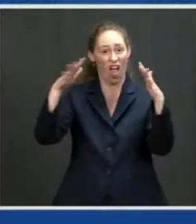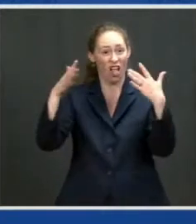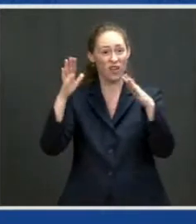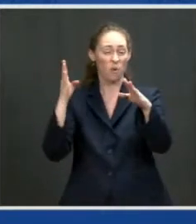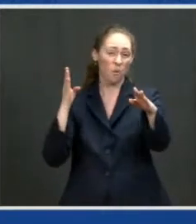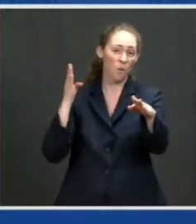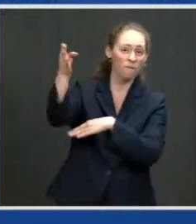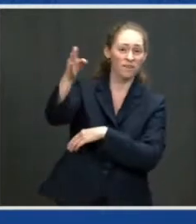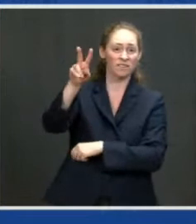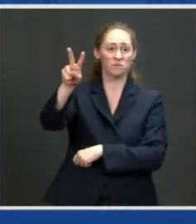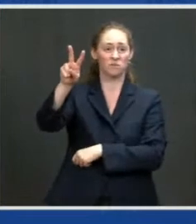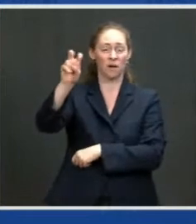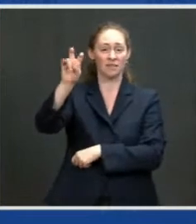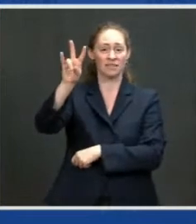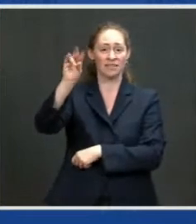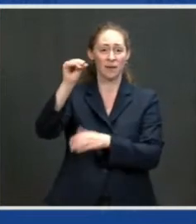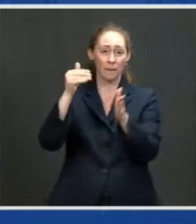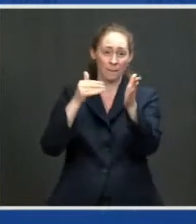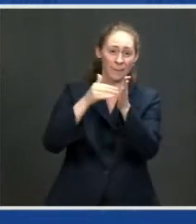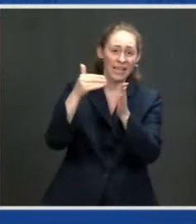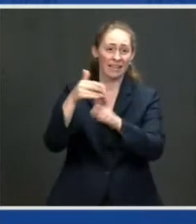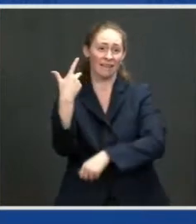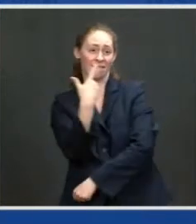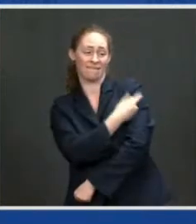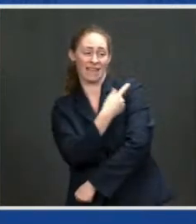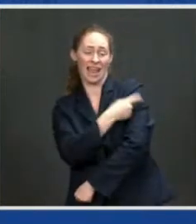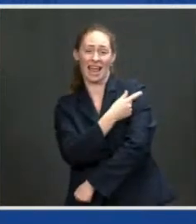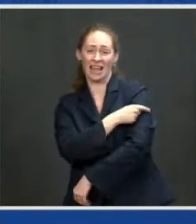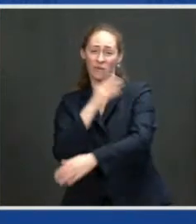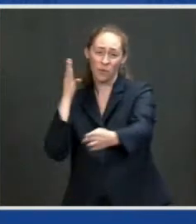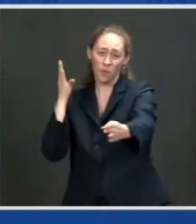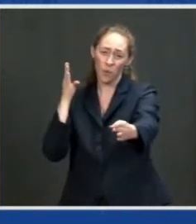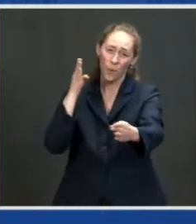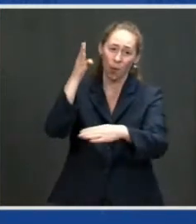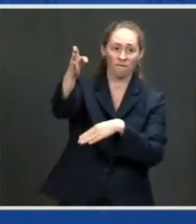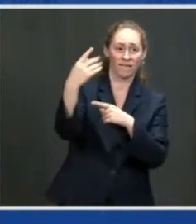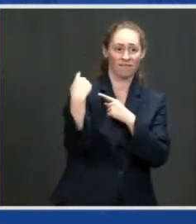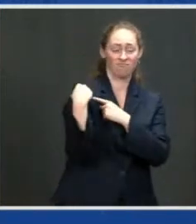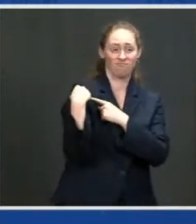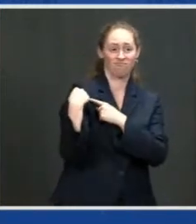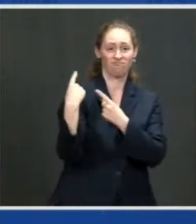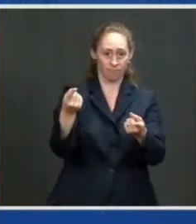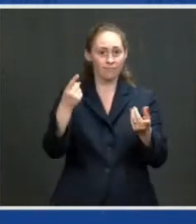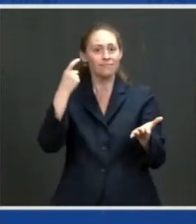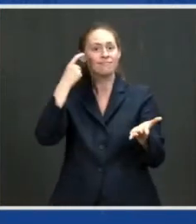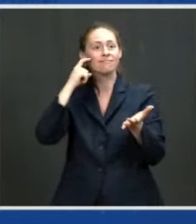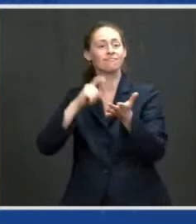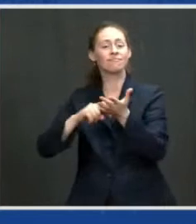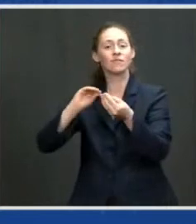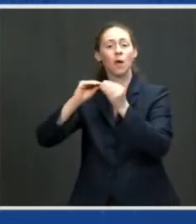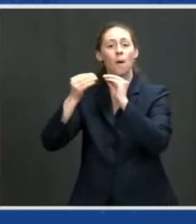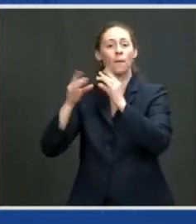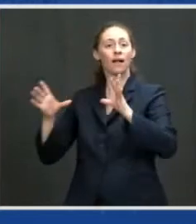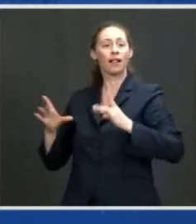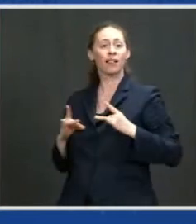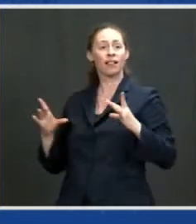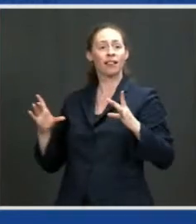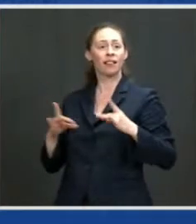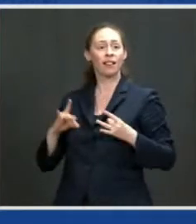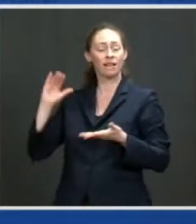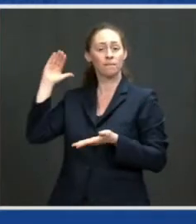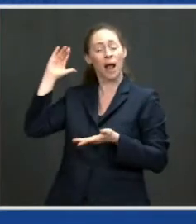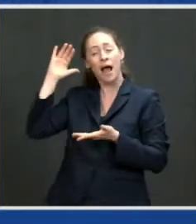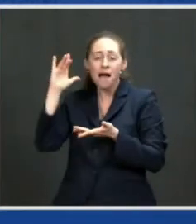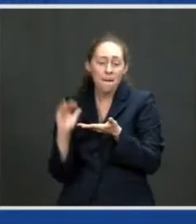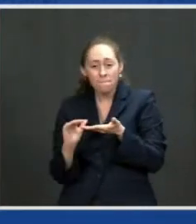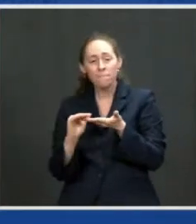first 120 days, and we have the cases are down now from January, they're down 83%, COVID